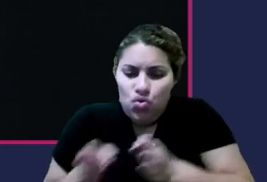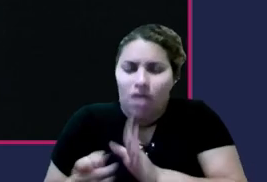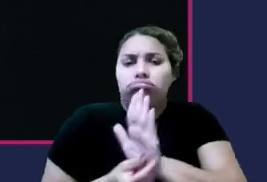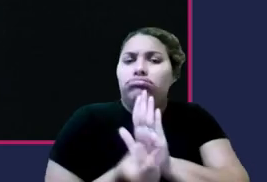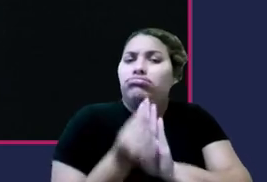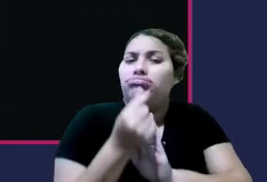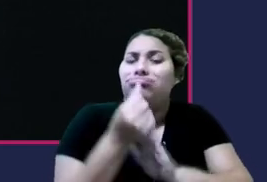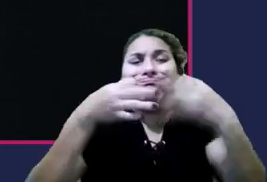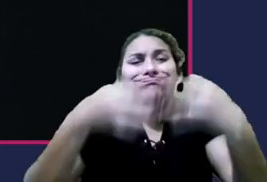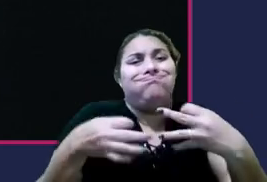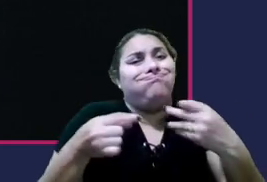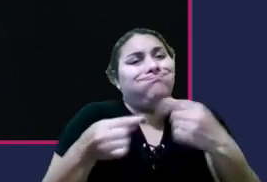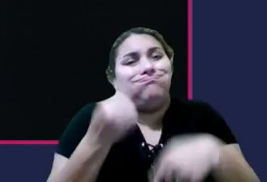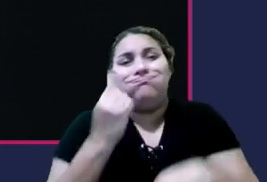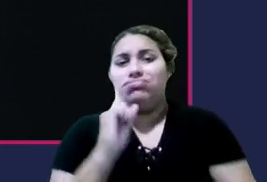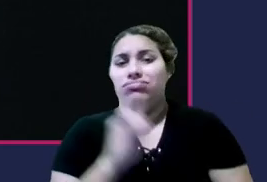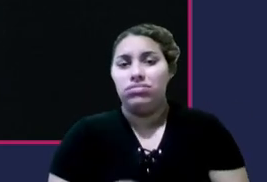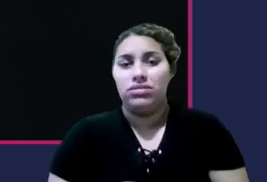have a budget solution